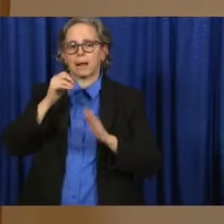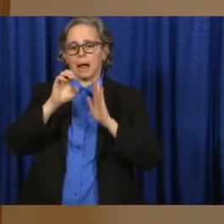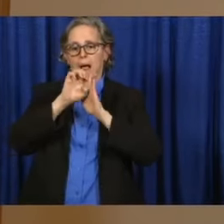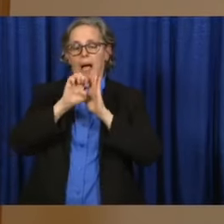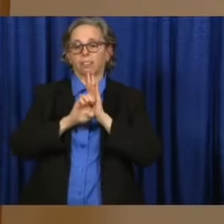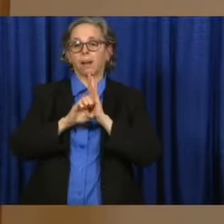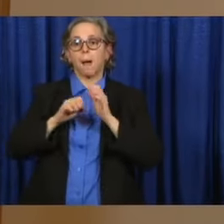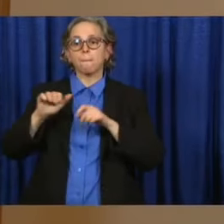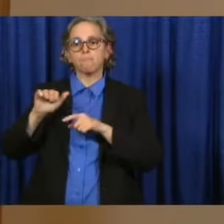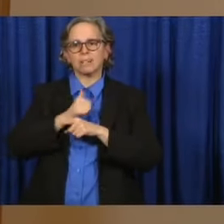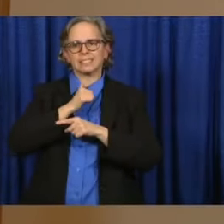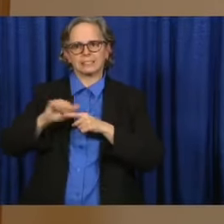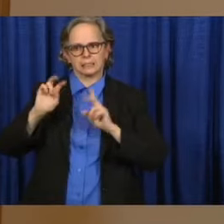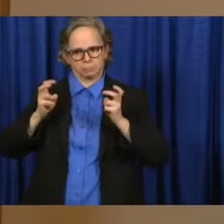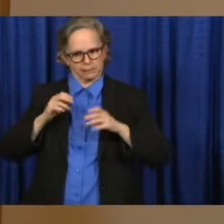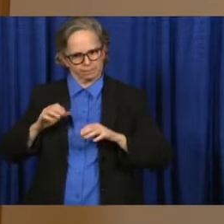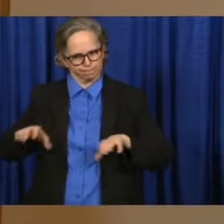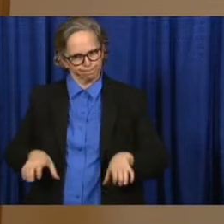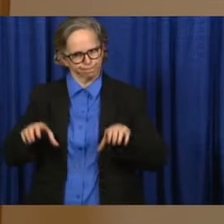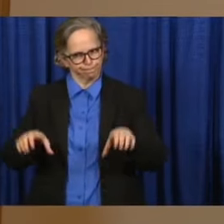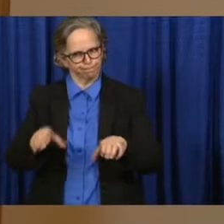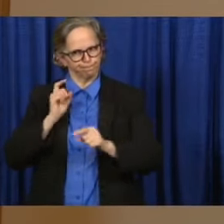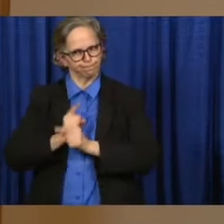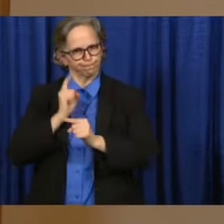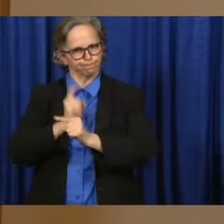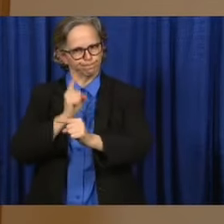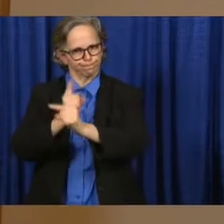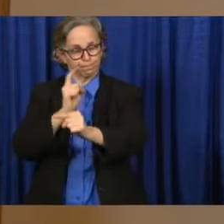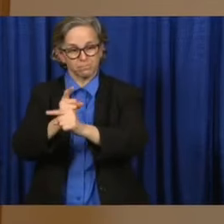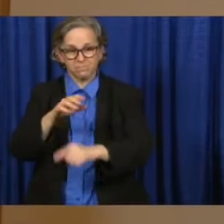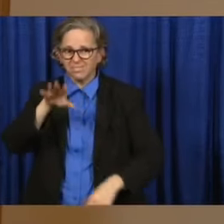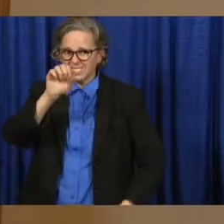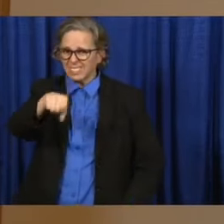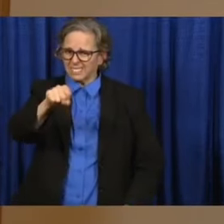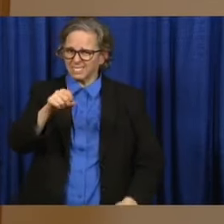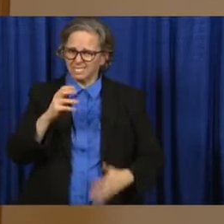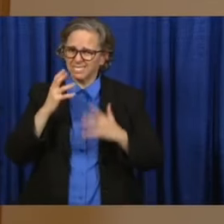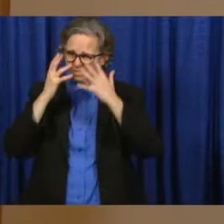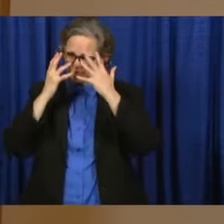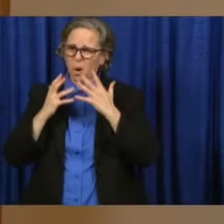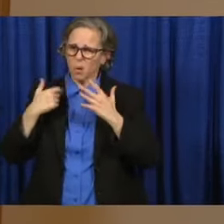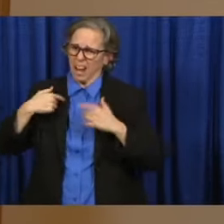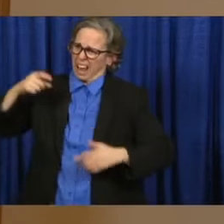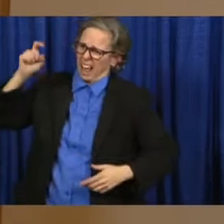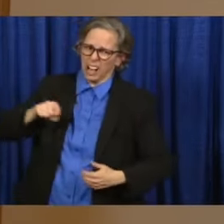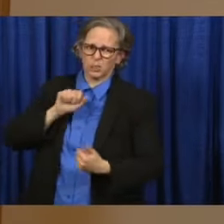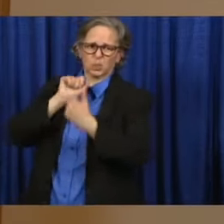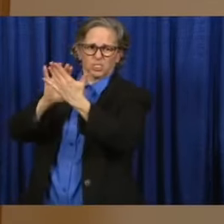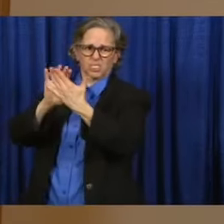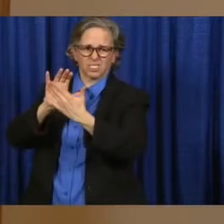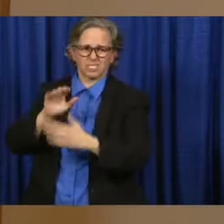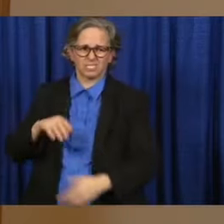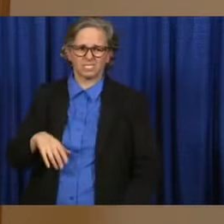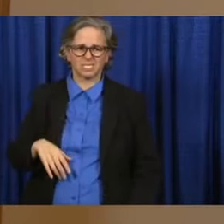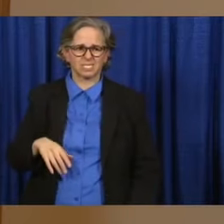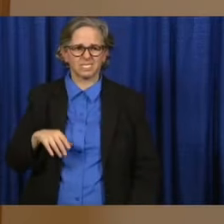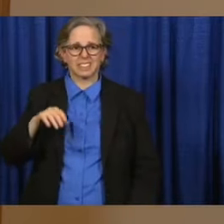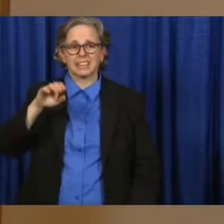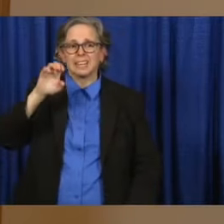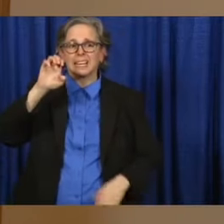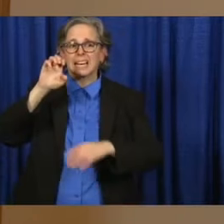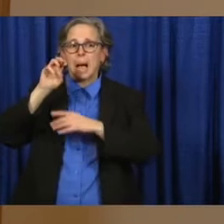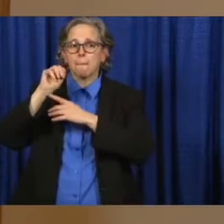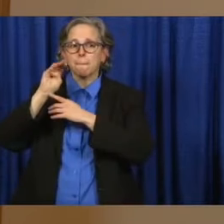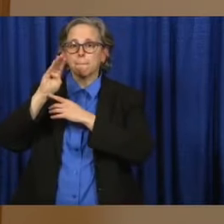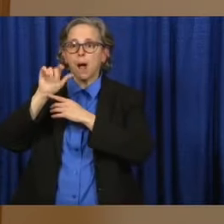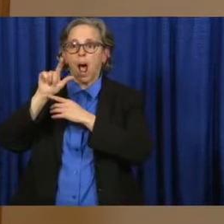we talk about things, unfortunately, like embalming fluid and morgues and mobile morgues. So these are the